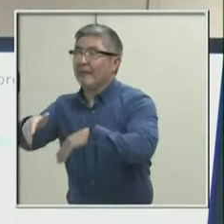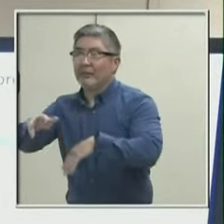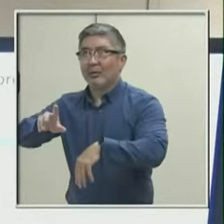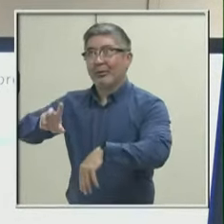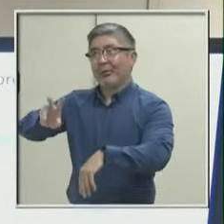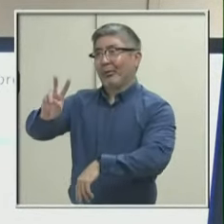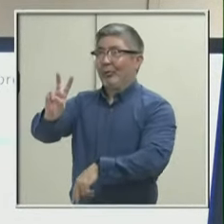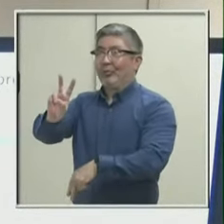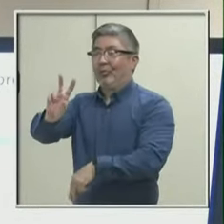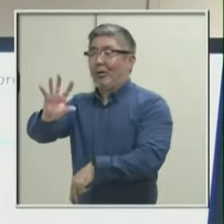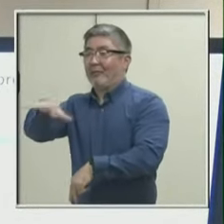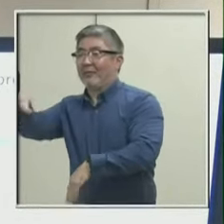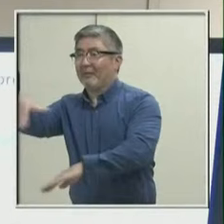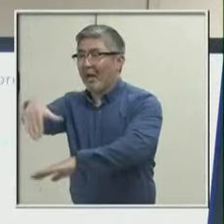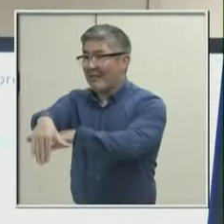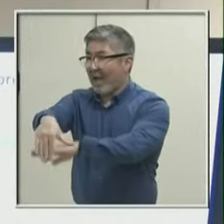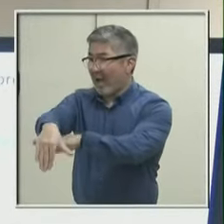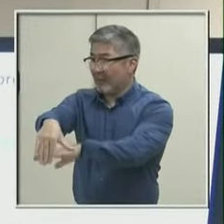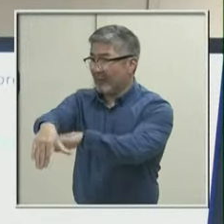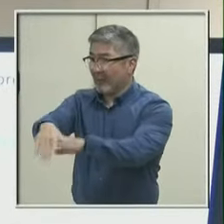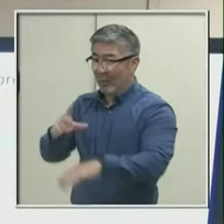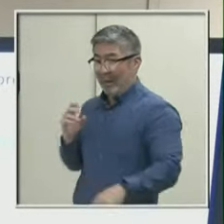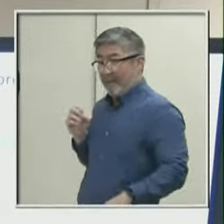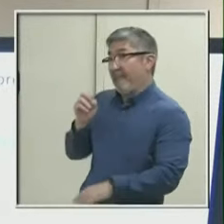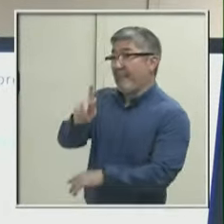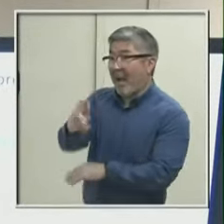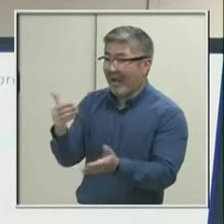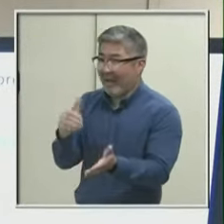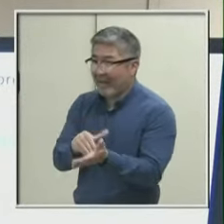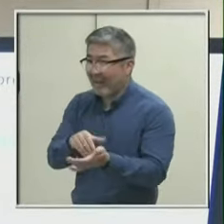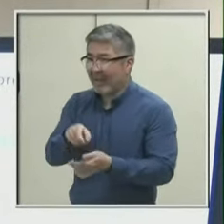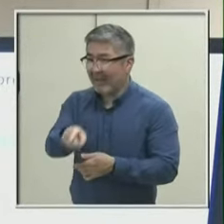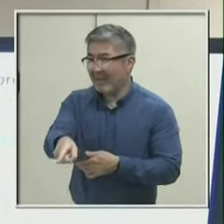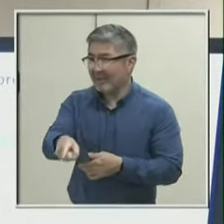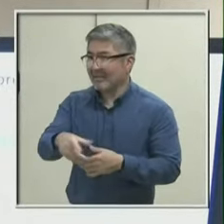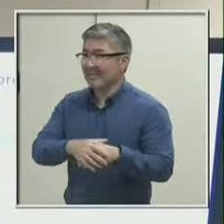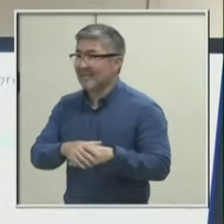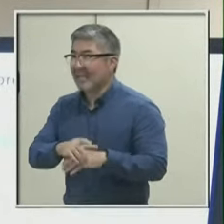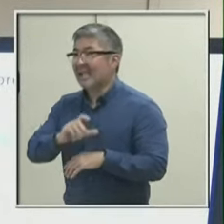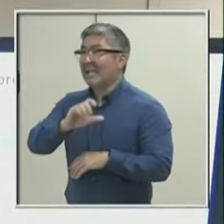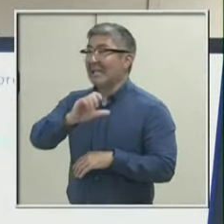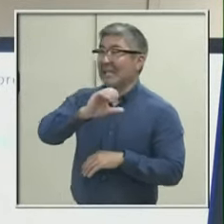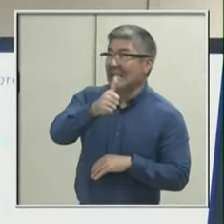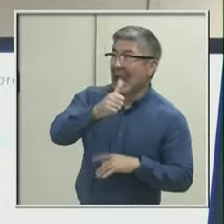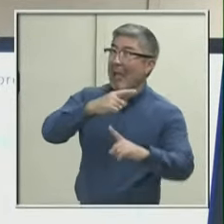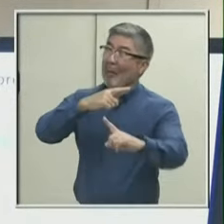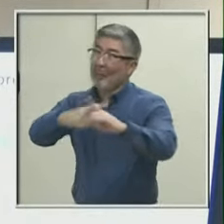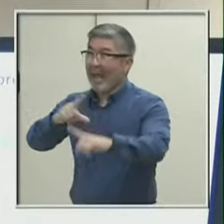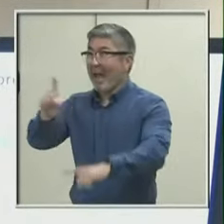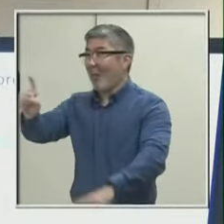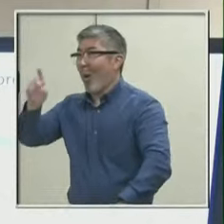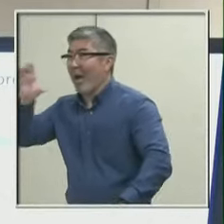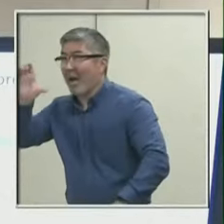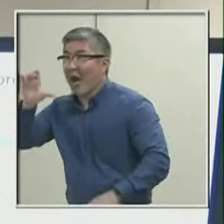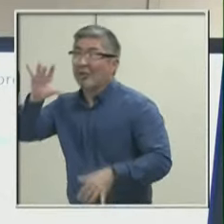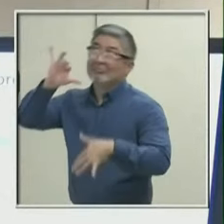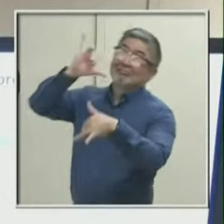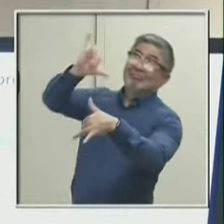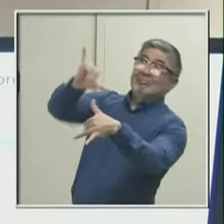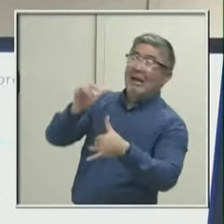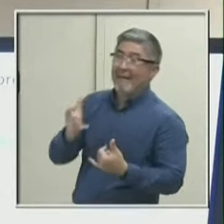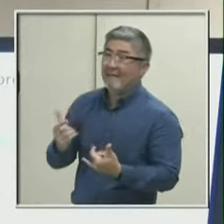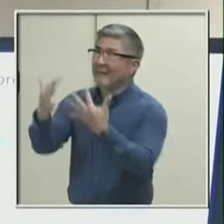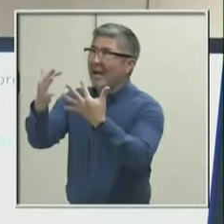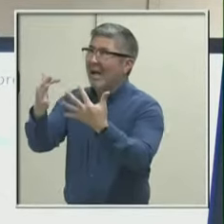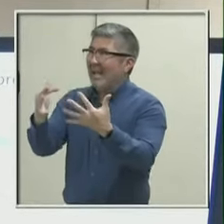the afternoon, it was a 10-foot by 100-foot fire at almost exactly the same